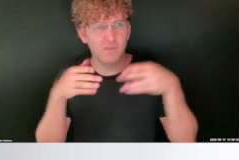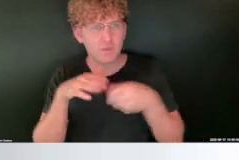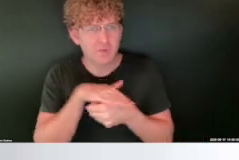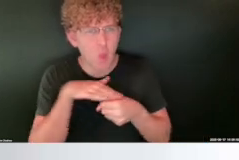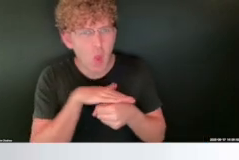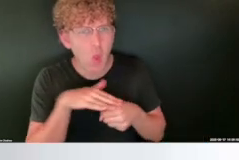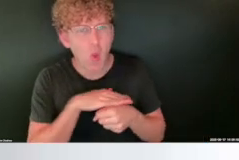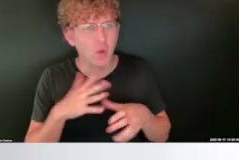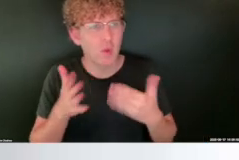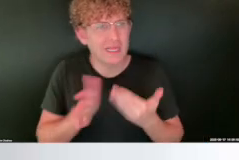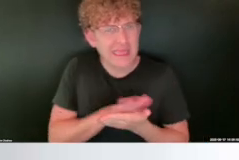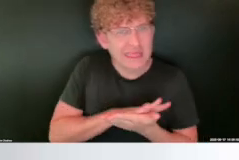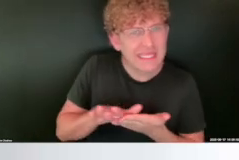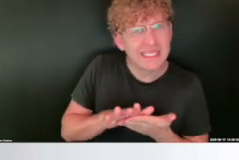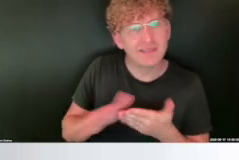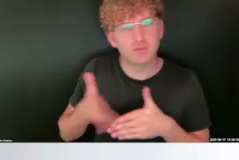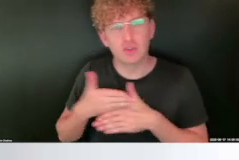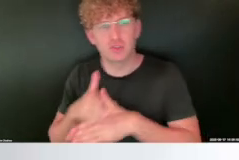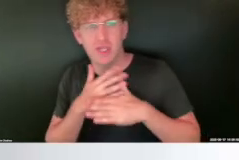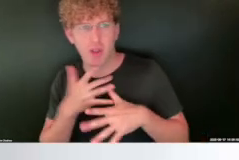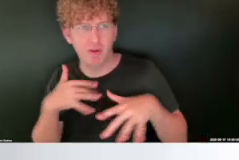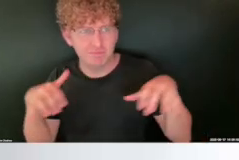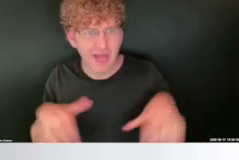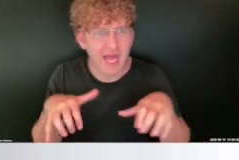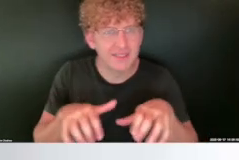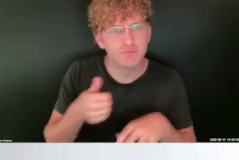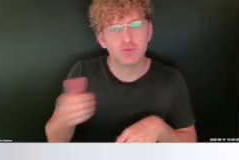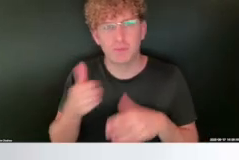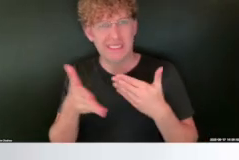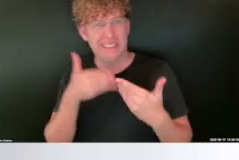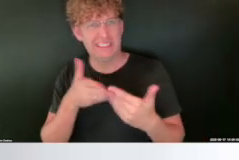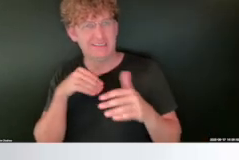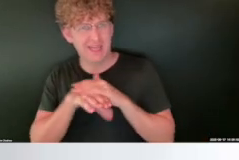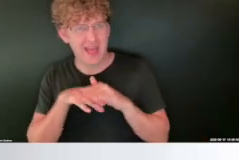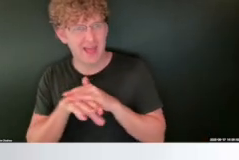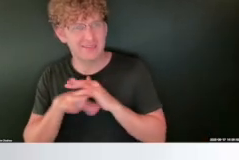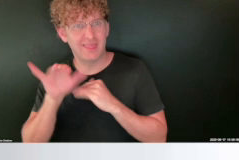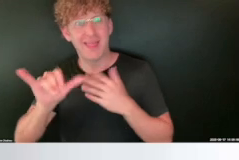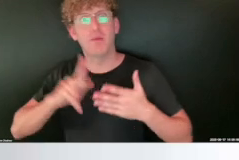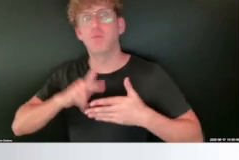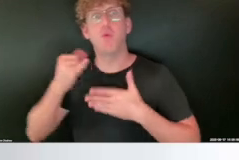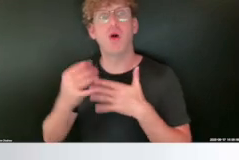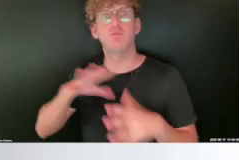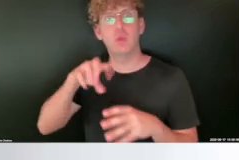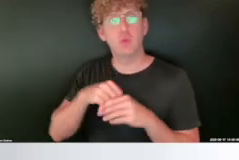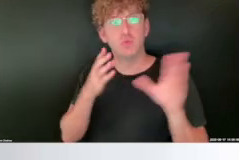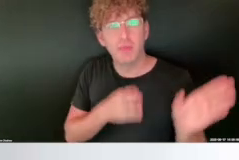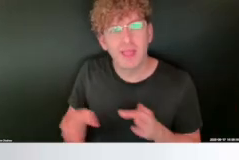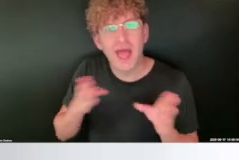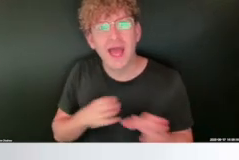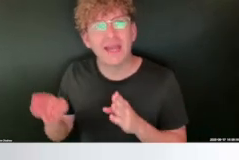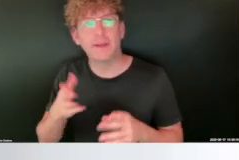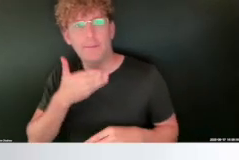include planning for better transportation, job training, and strengthening local organizations, especially in low-income areas with